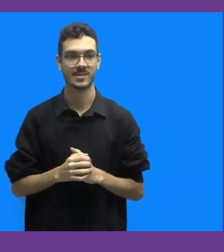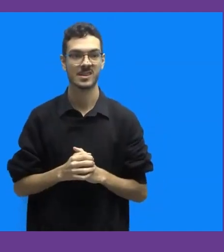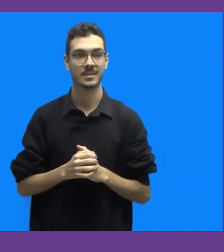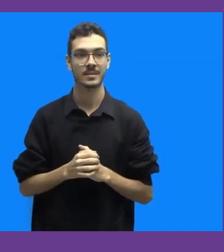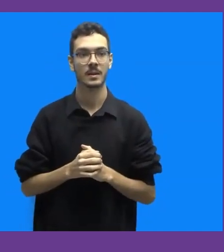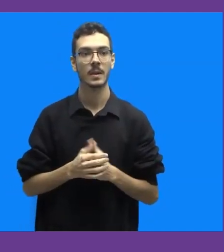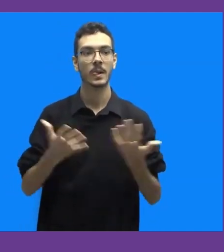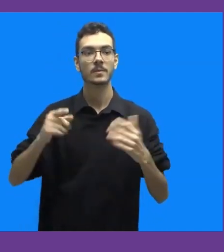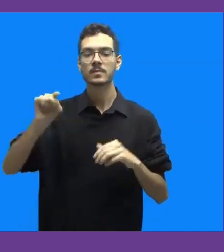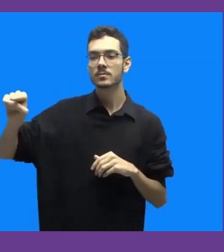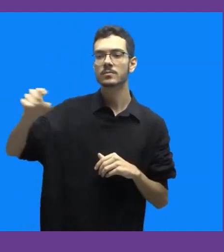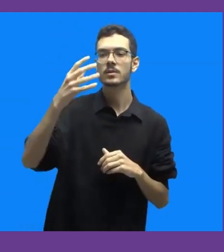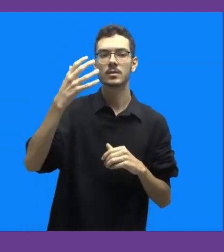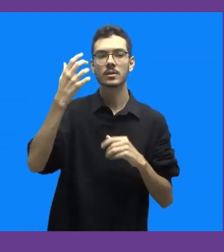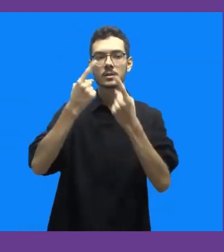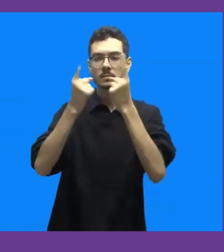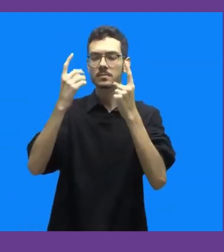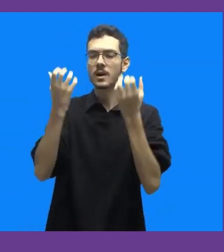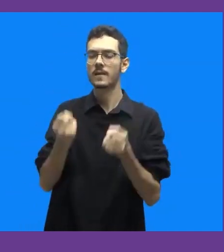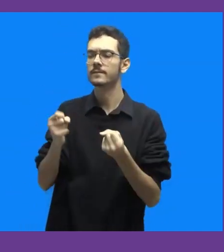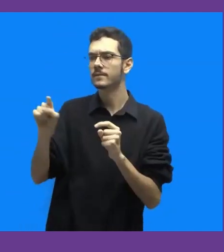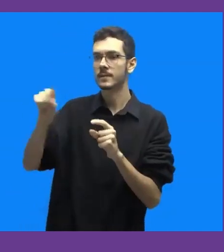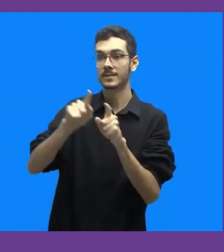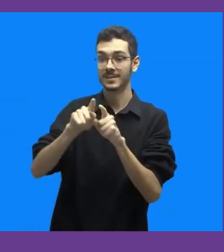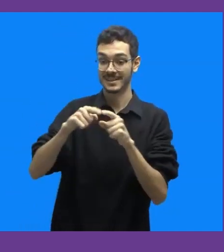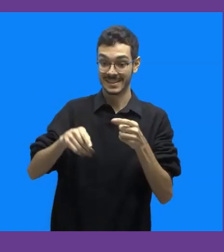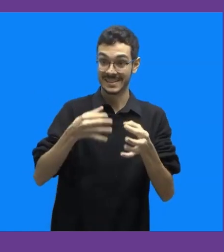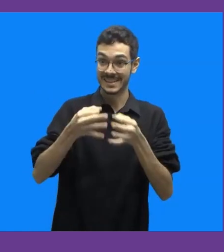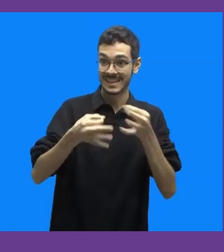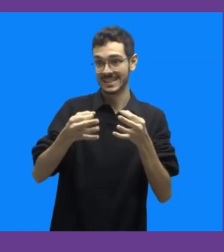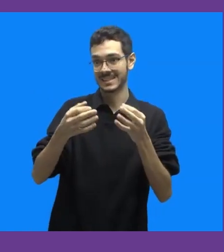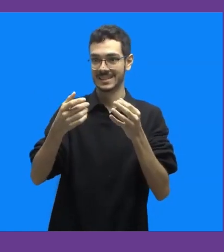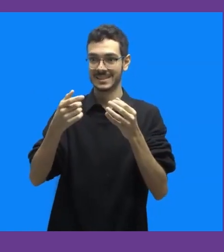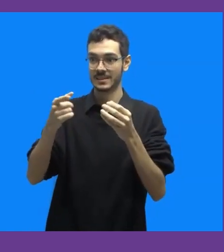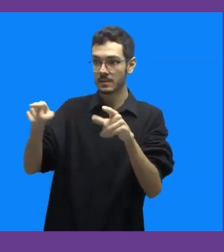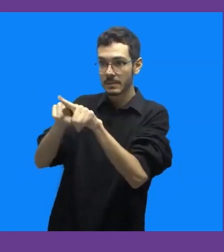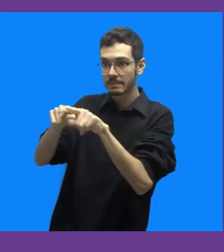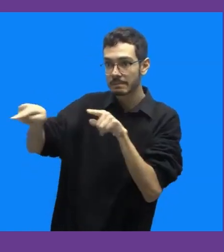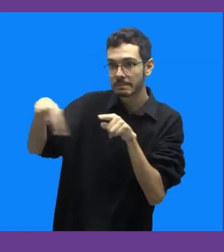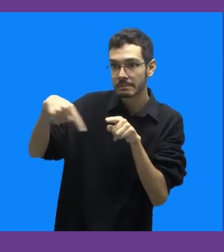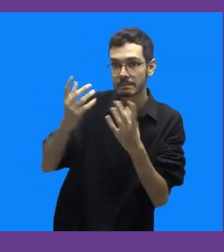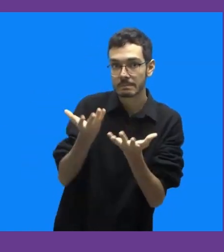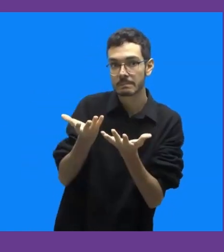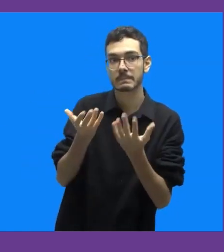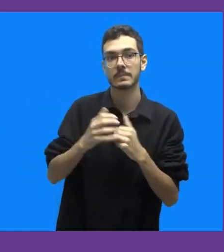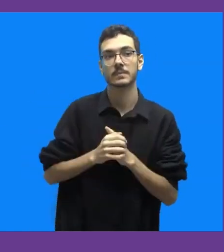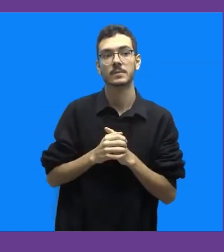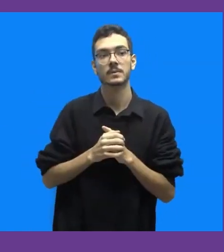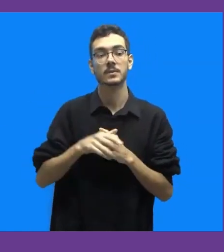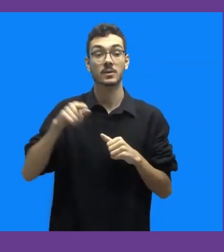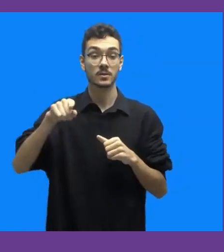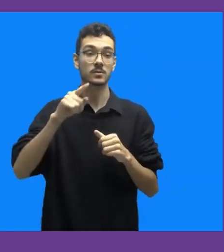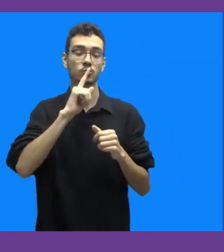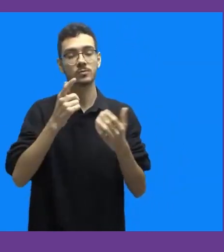or a real answer that can fit at all, but we're not talking about one thing fits all. So we're